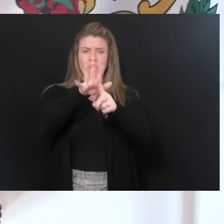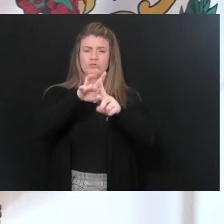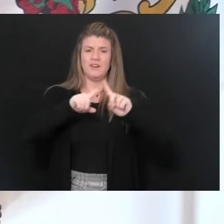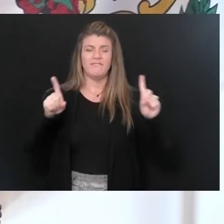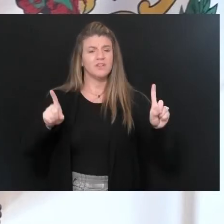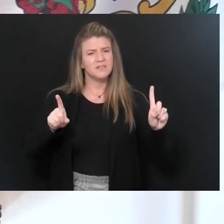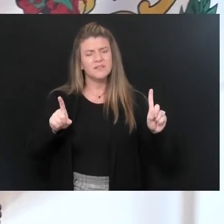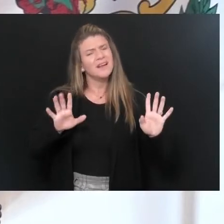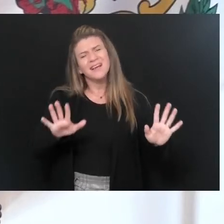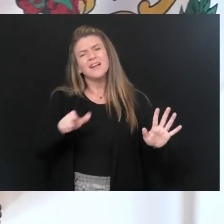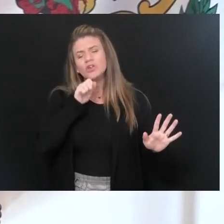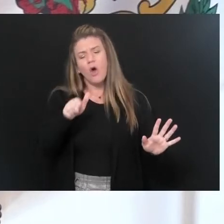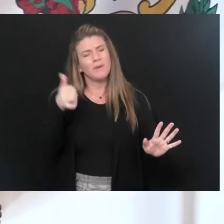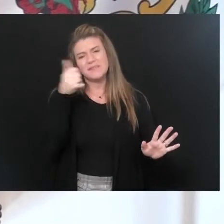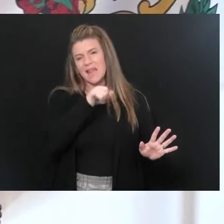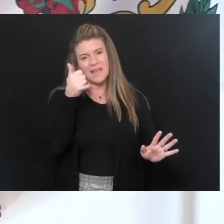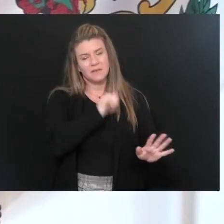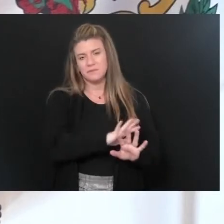Let's just don't be silly.